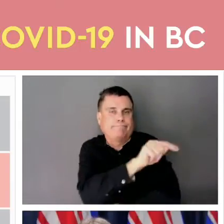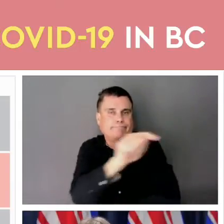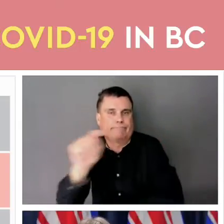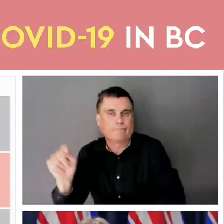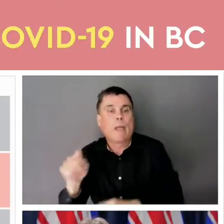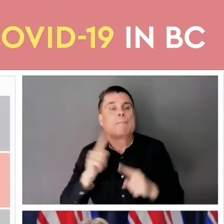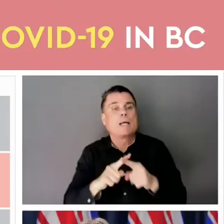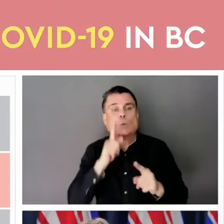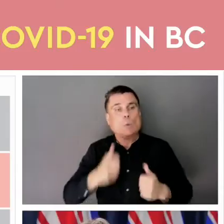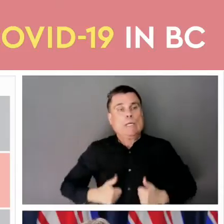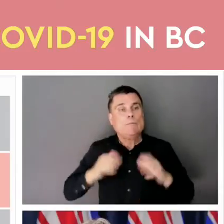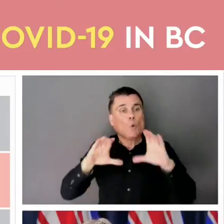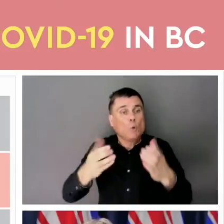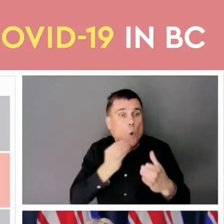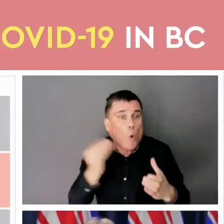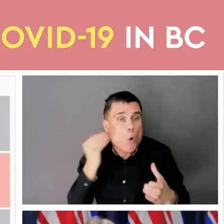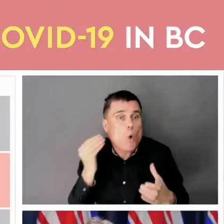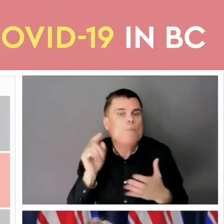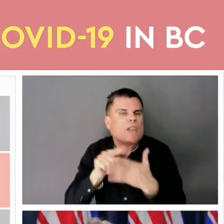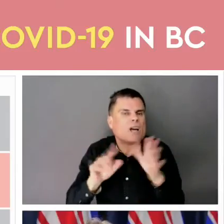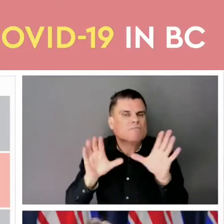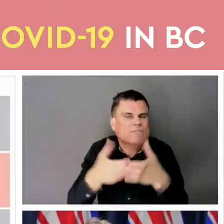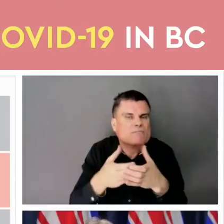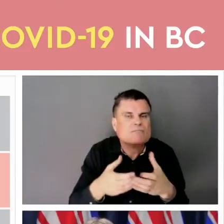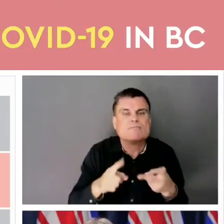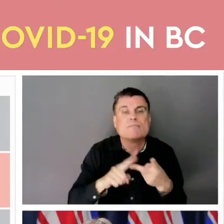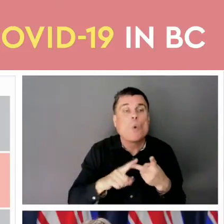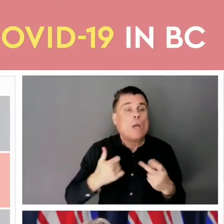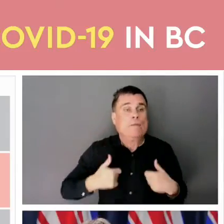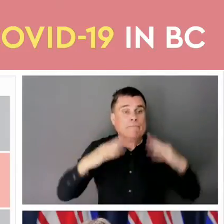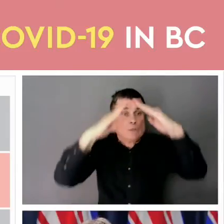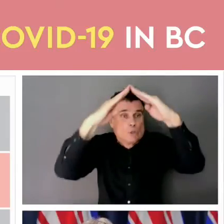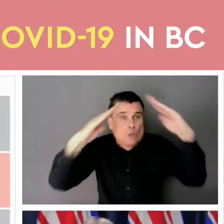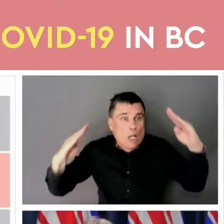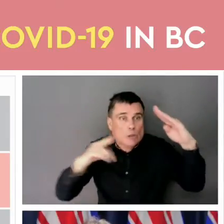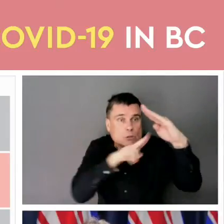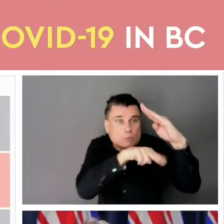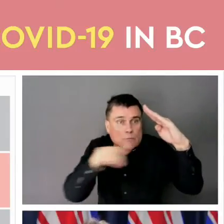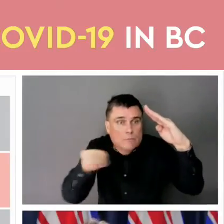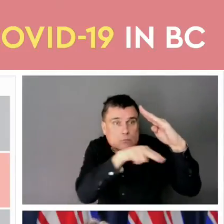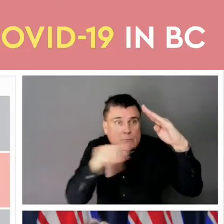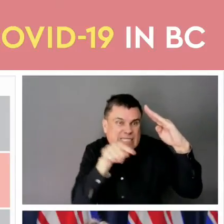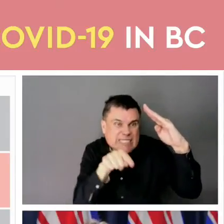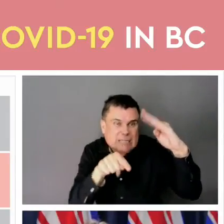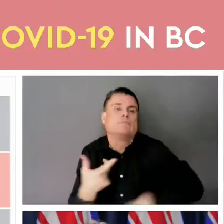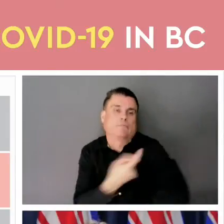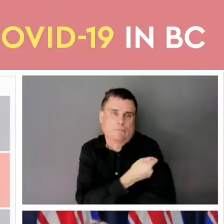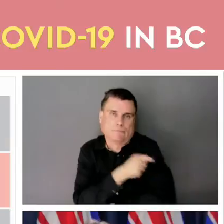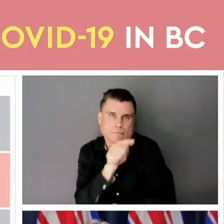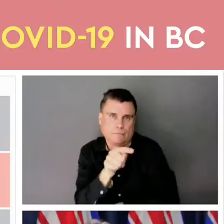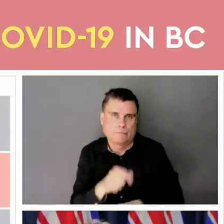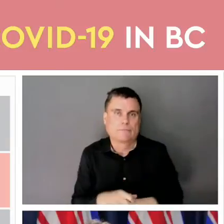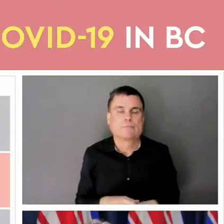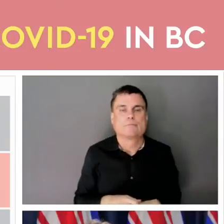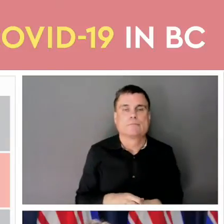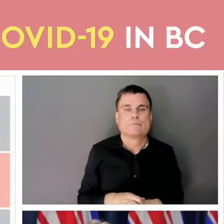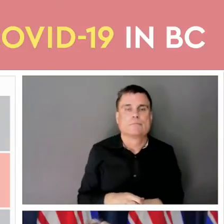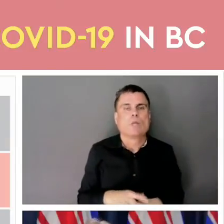in shelters, and those kinds of very vulnerable situations that we will also